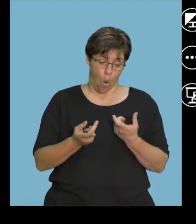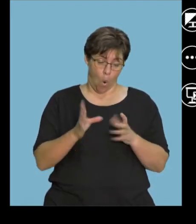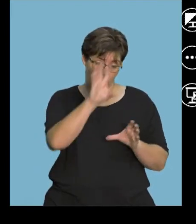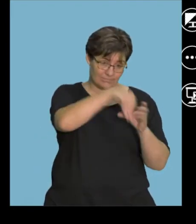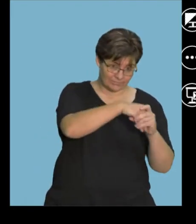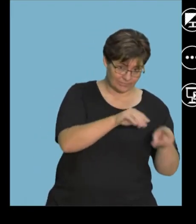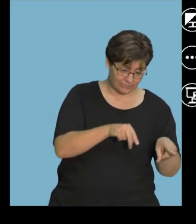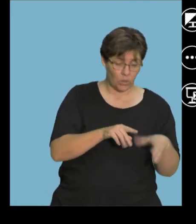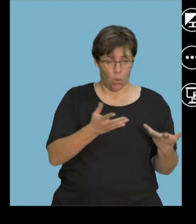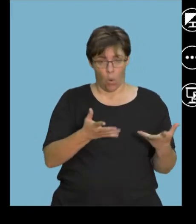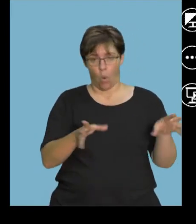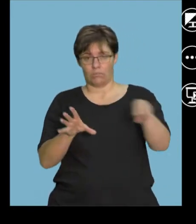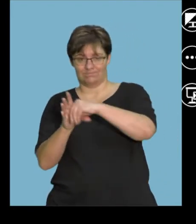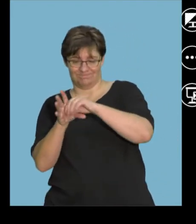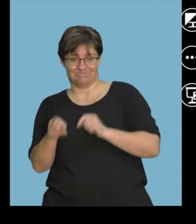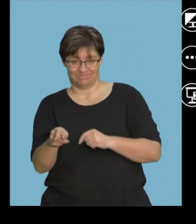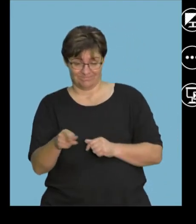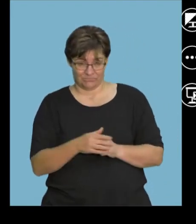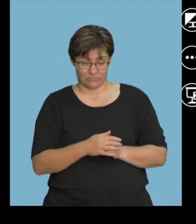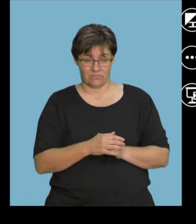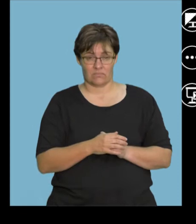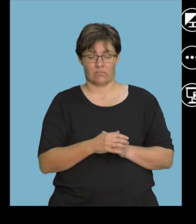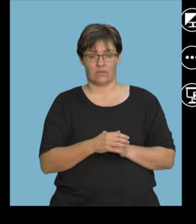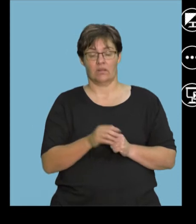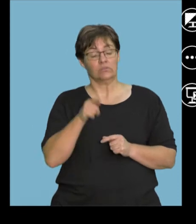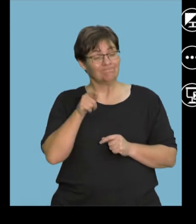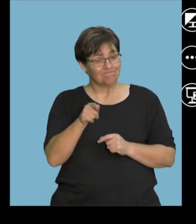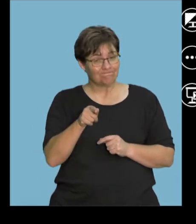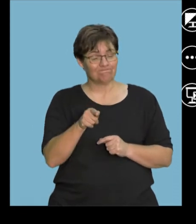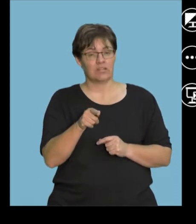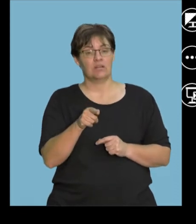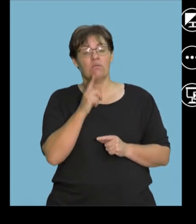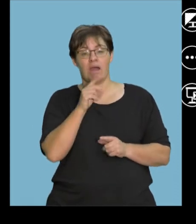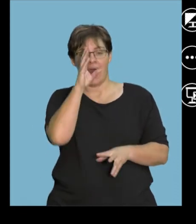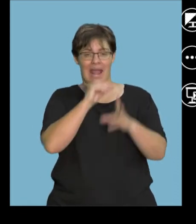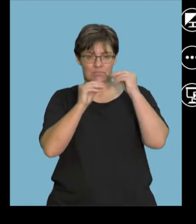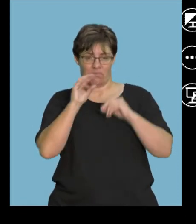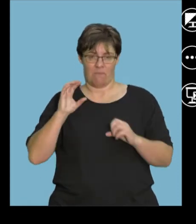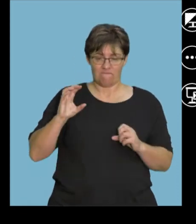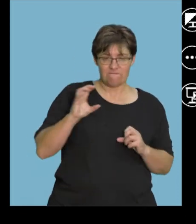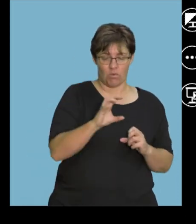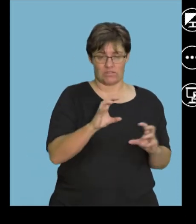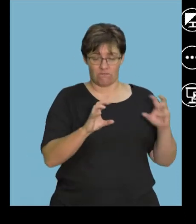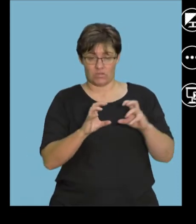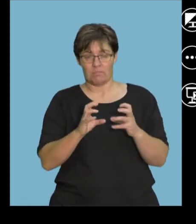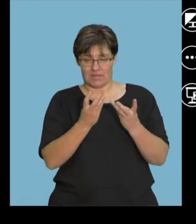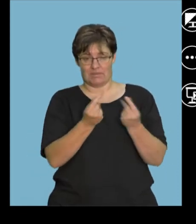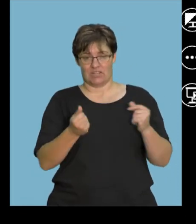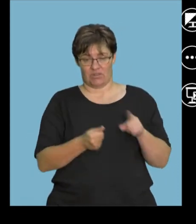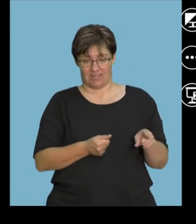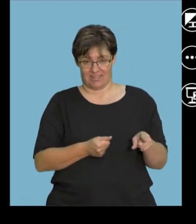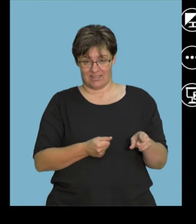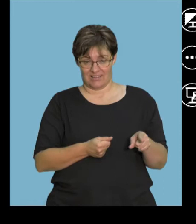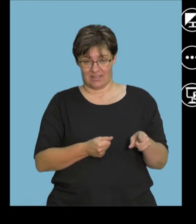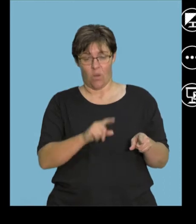two broad categories, right? So magnetic materials are those that will actually experience a force, okay,